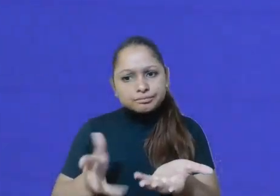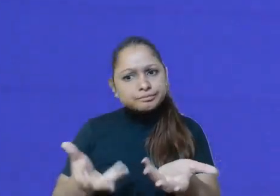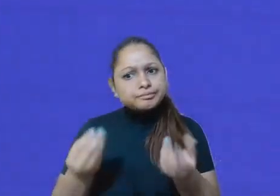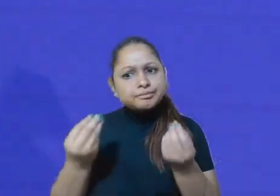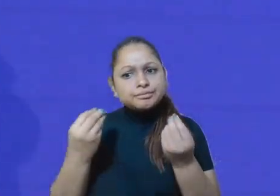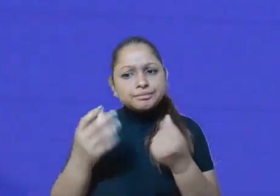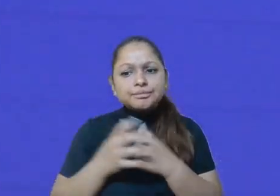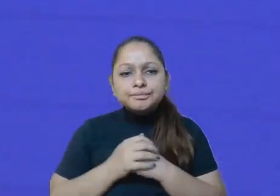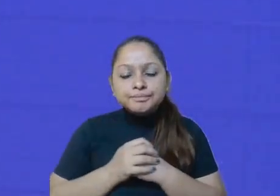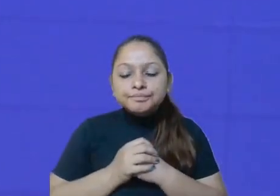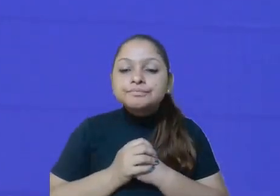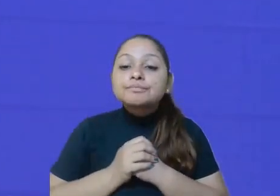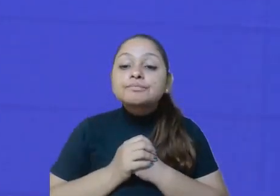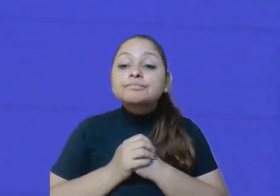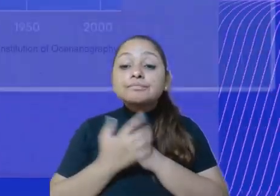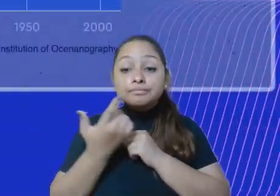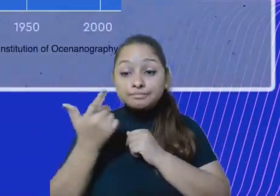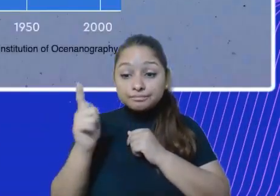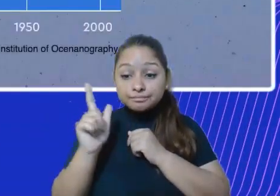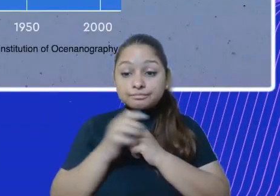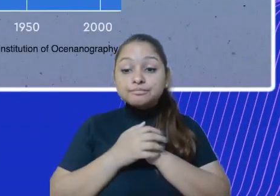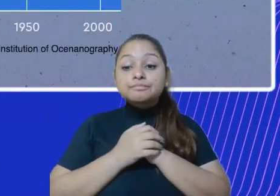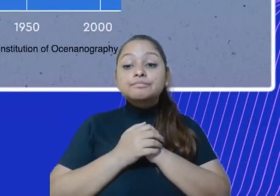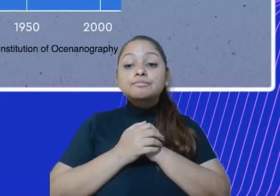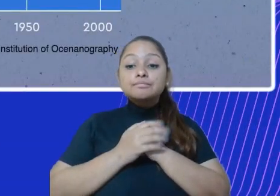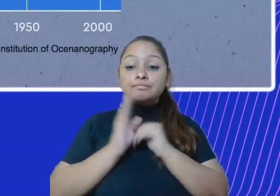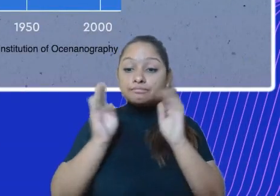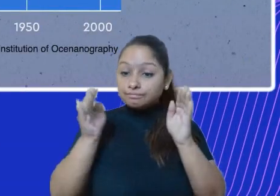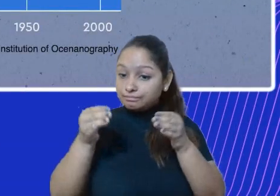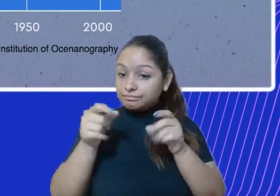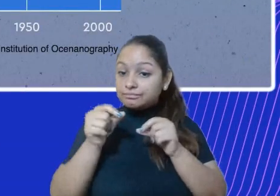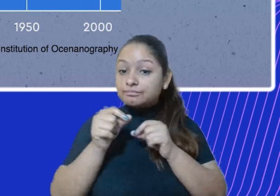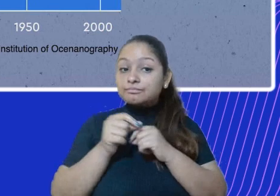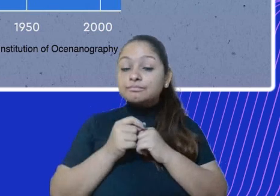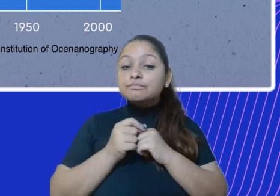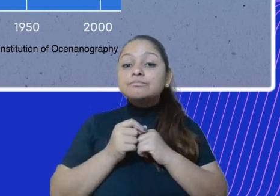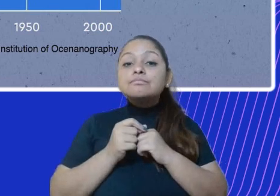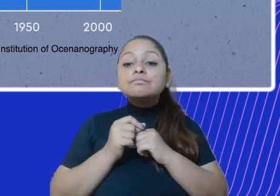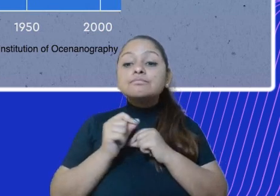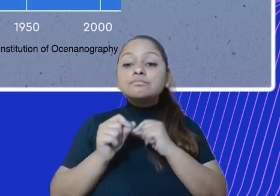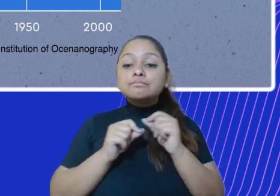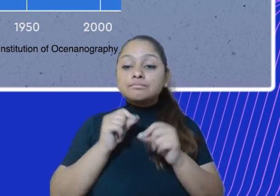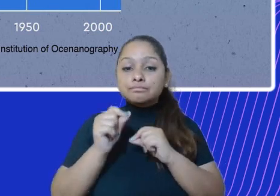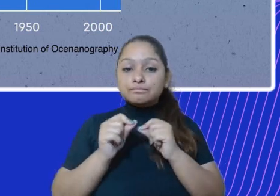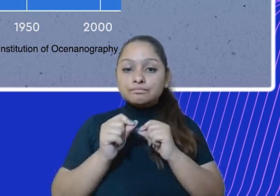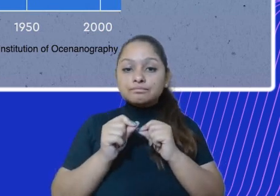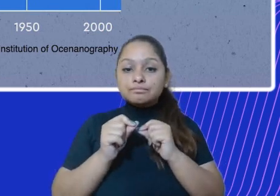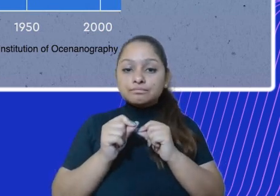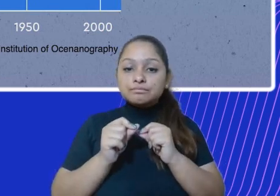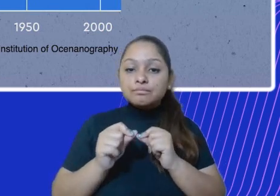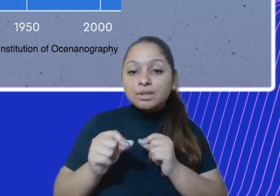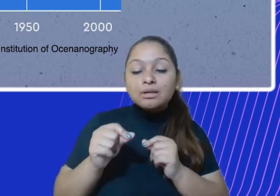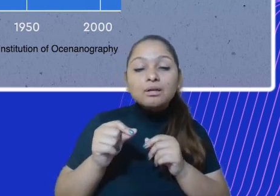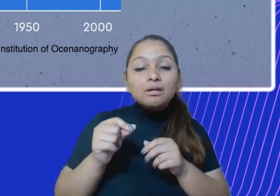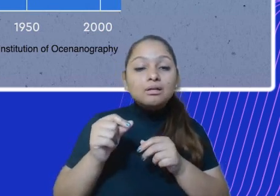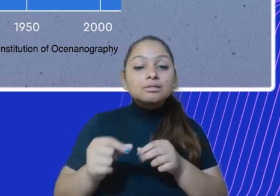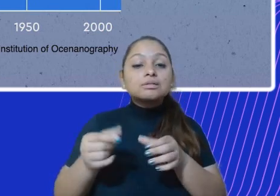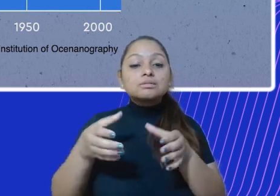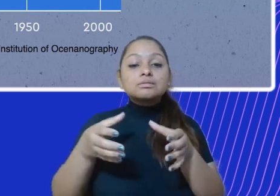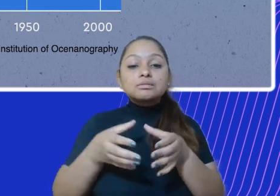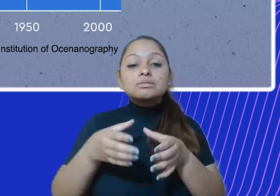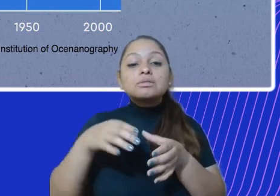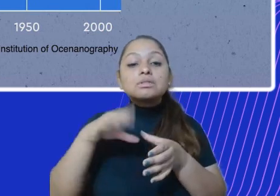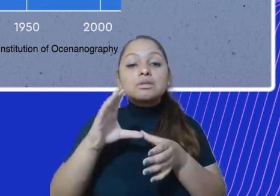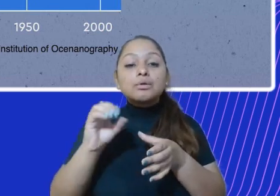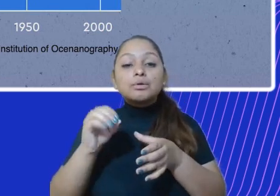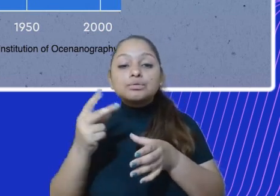that. Another number that really places us in the present is this: the concentration of CO2 2 in the past